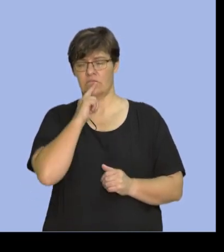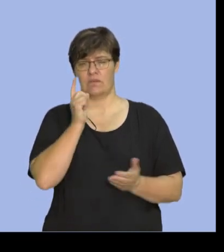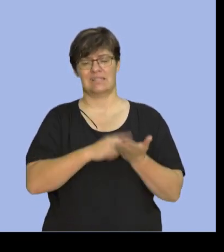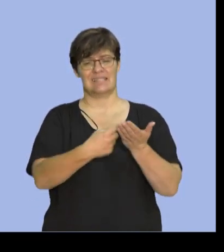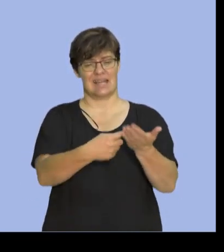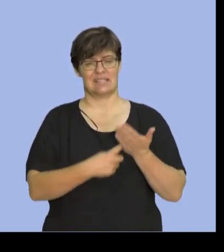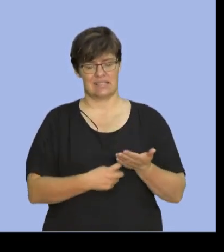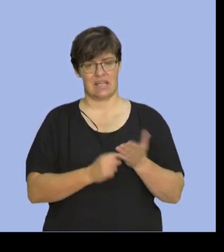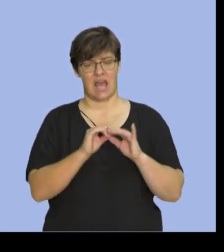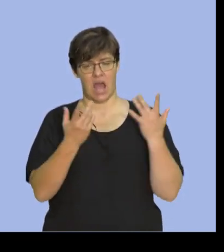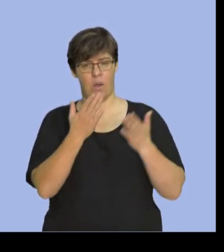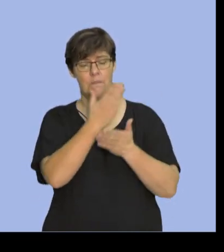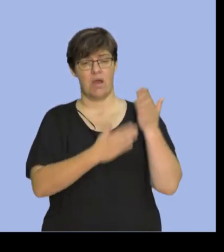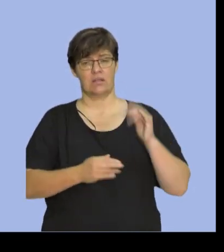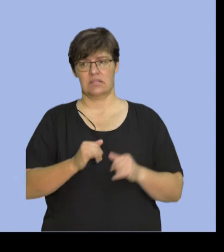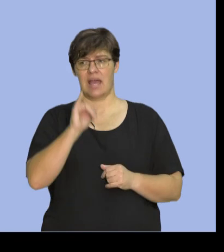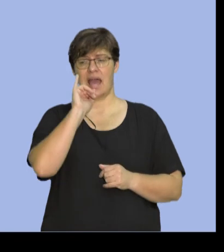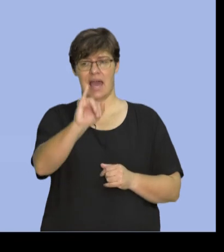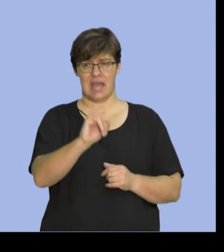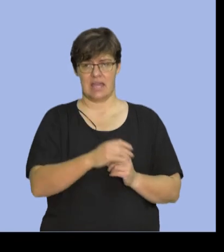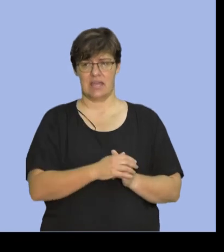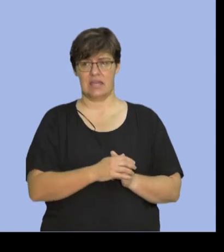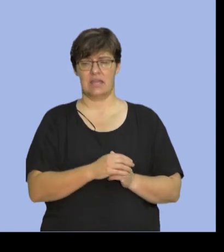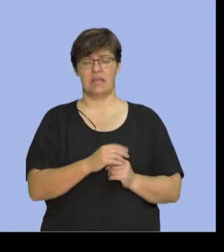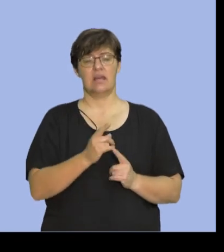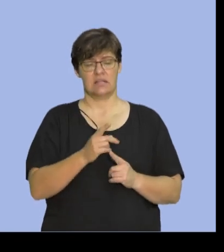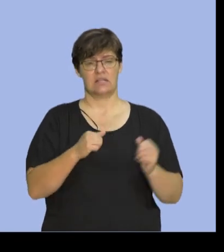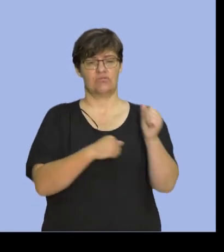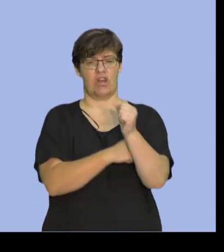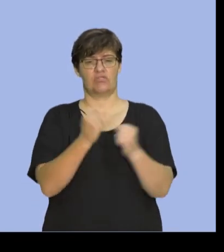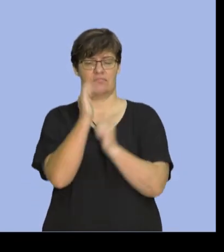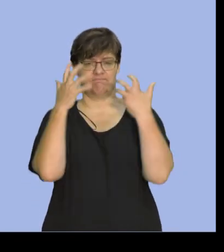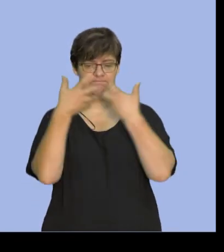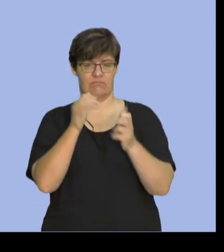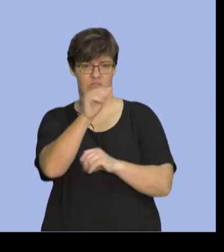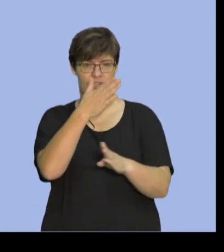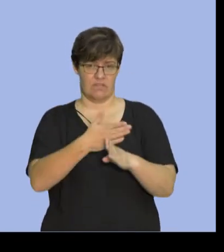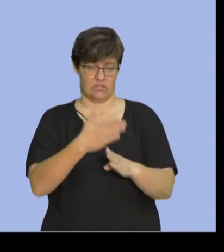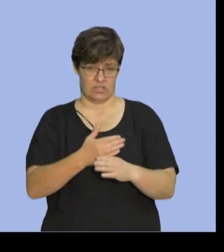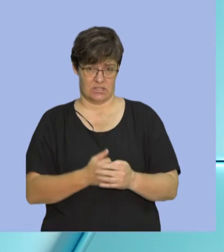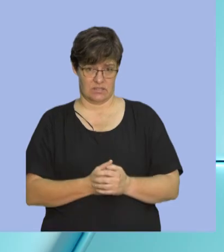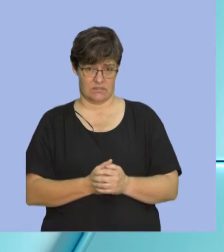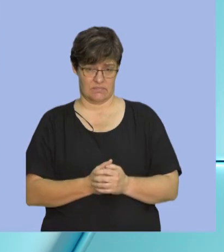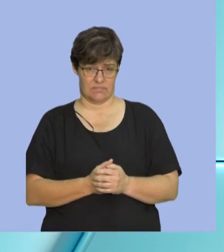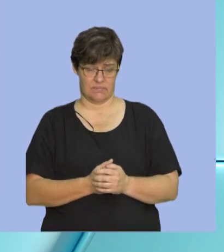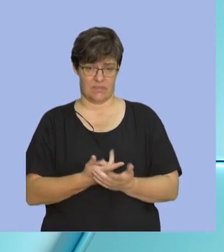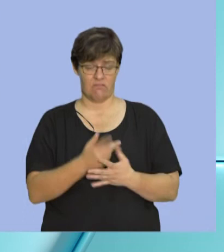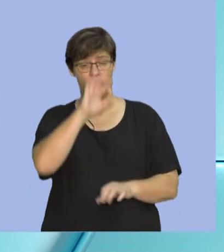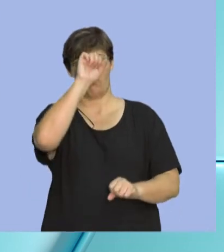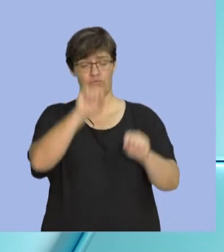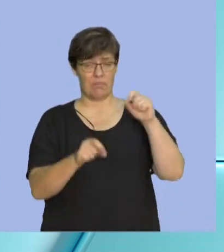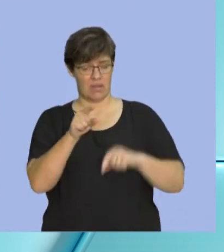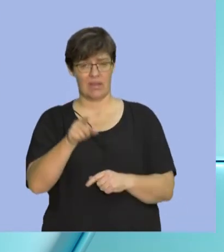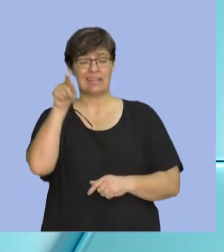the part labeled I, which is the mitochondria, is structurally suited for its function. Guys, as we wrap this section up, that's an